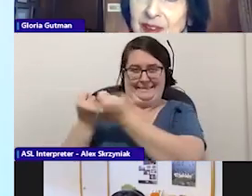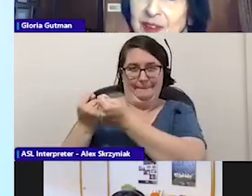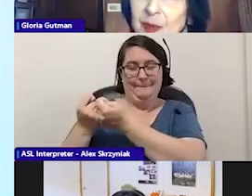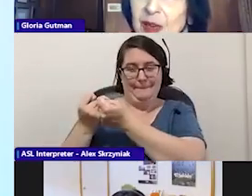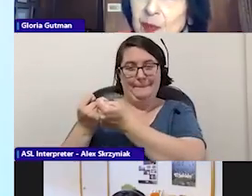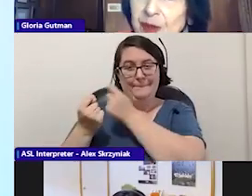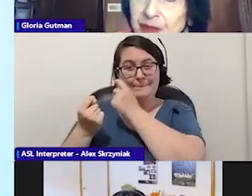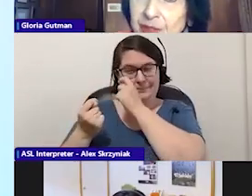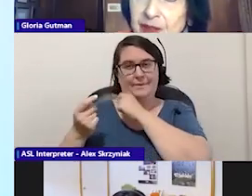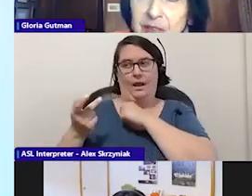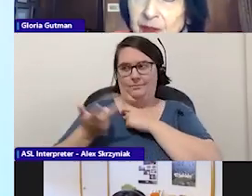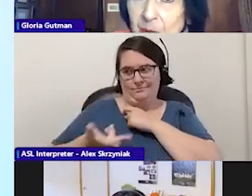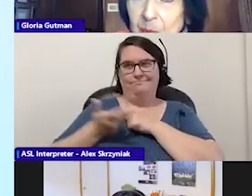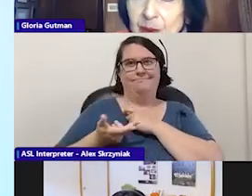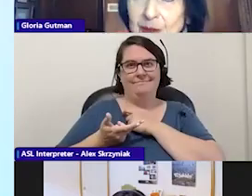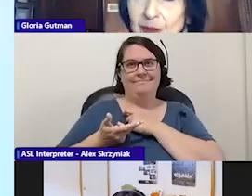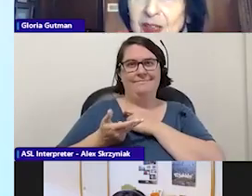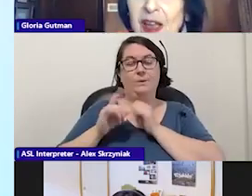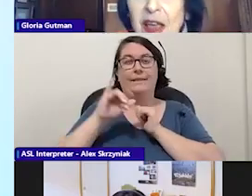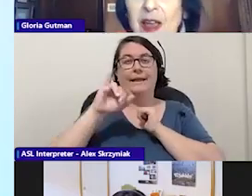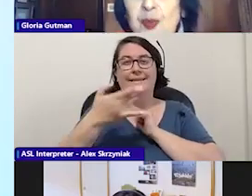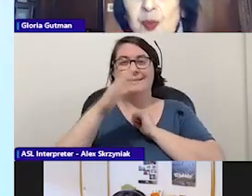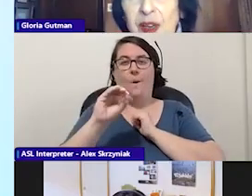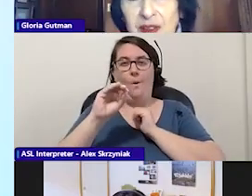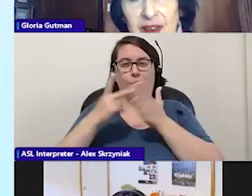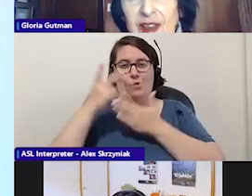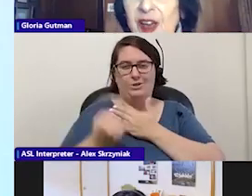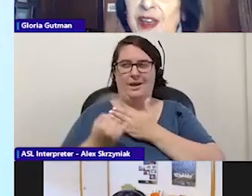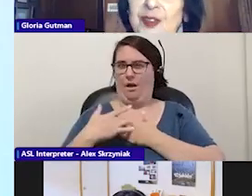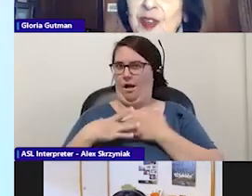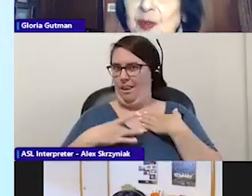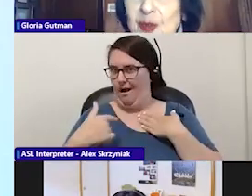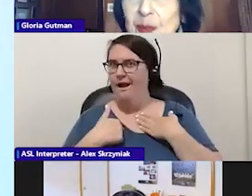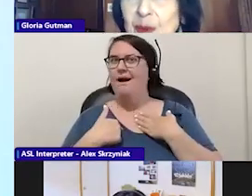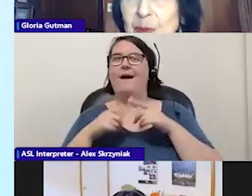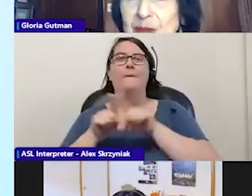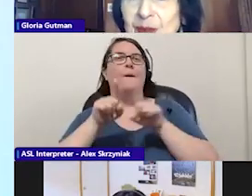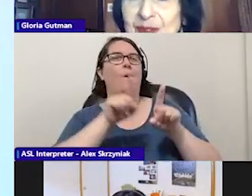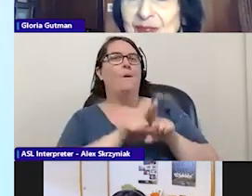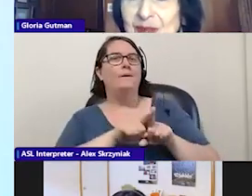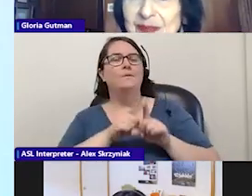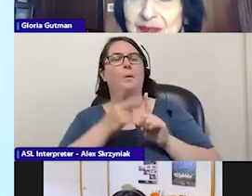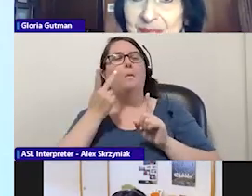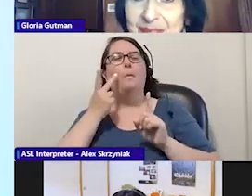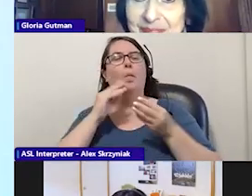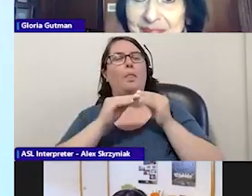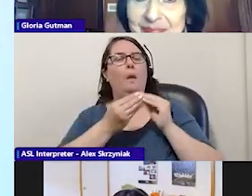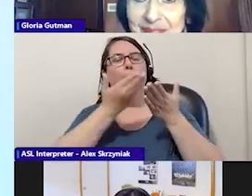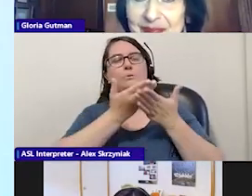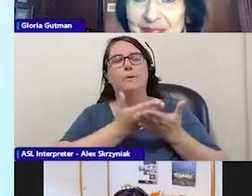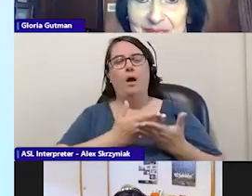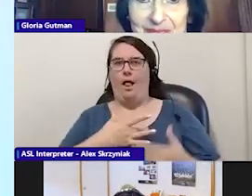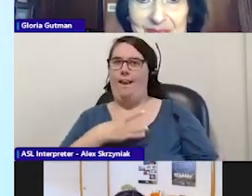and I did with the Indigo Project, as well as asking those number questions.